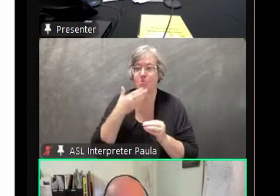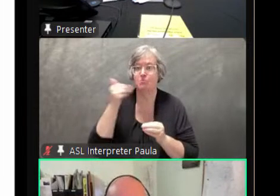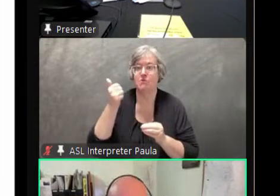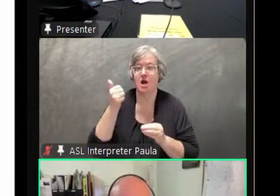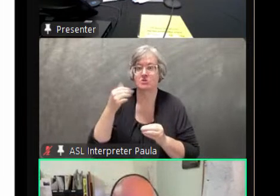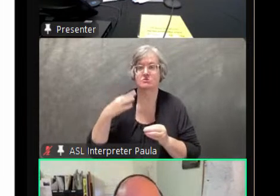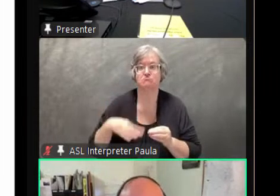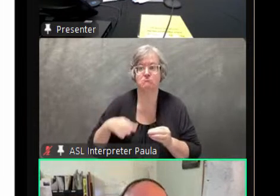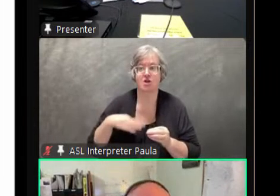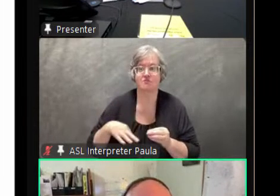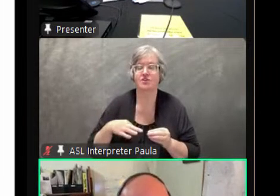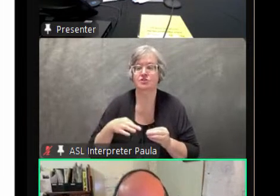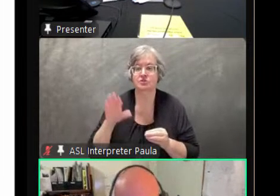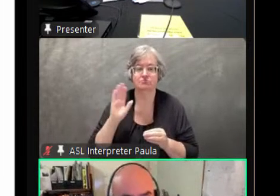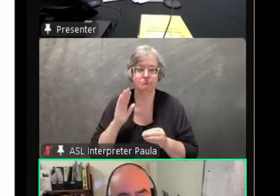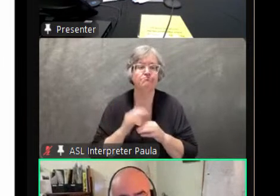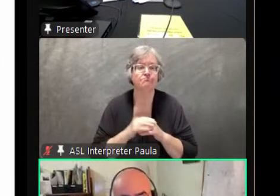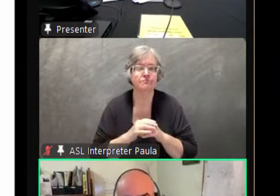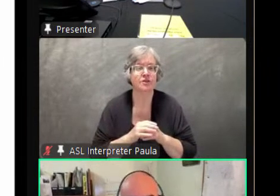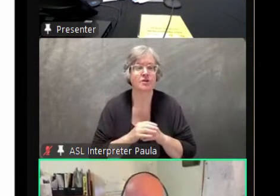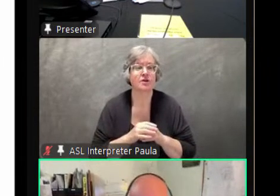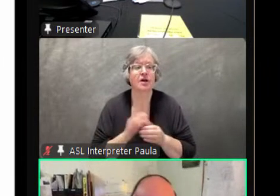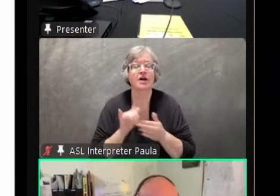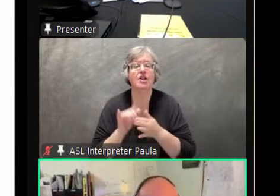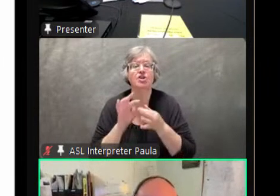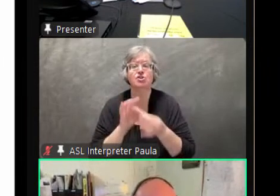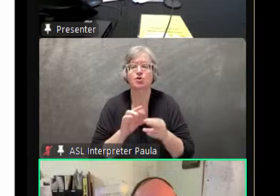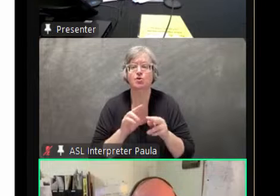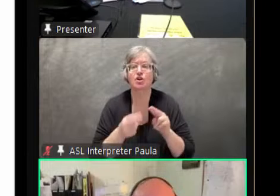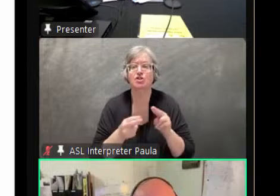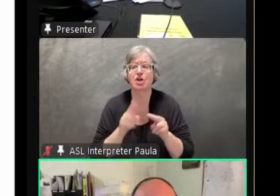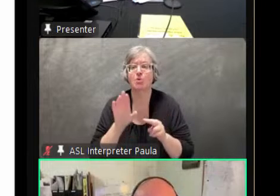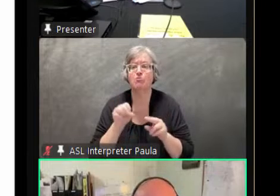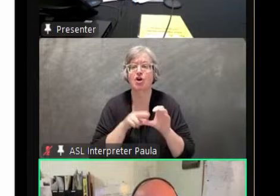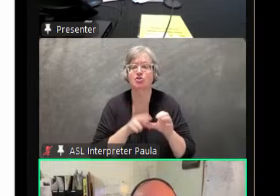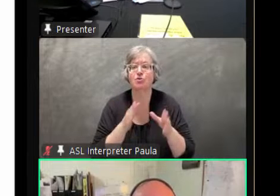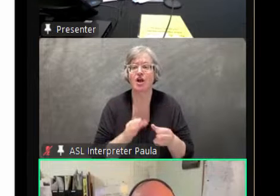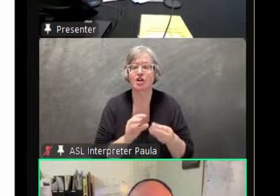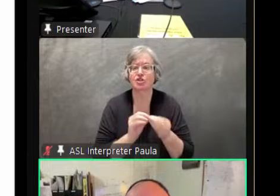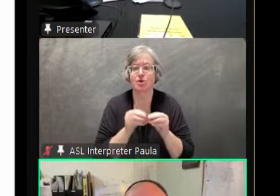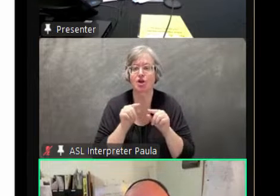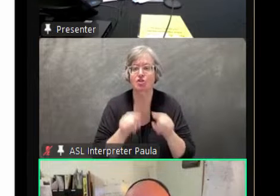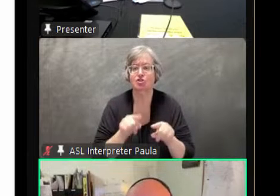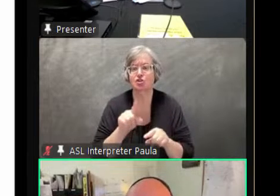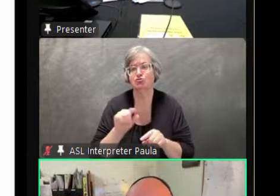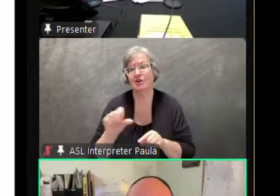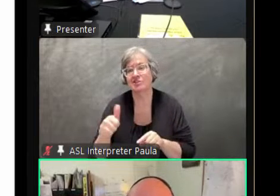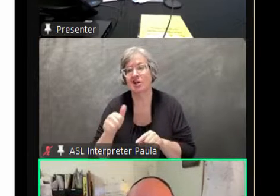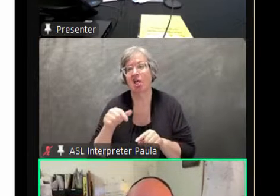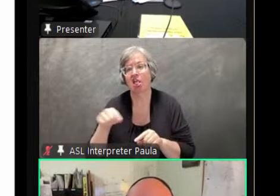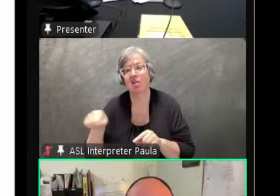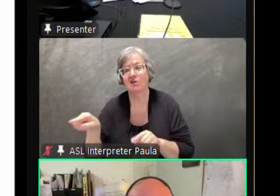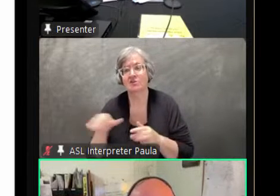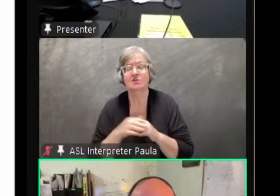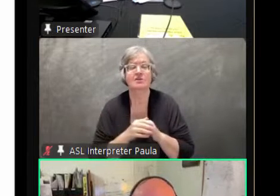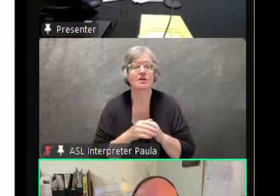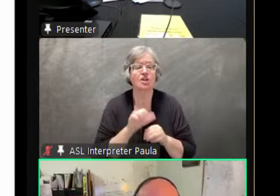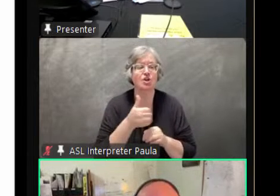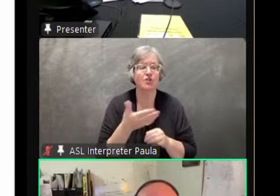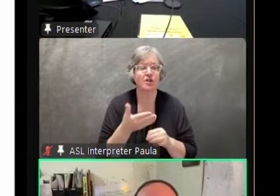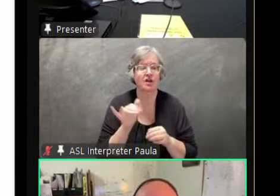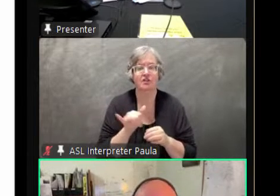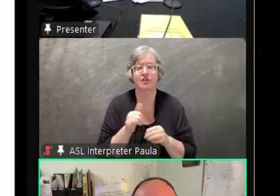now. That's related to the decline of bus ridership over the 2010s, although there were a lot of other factors such as the